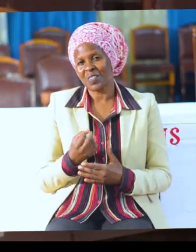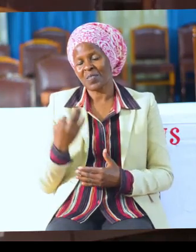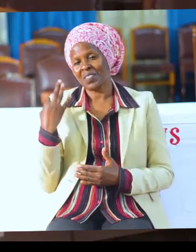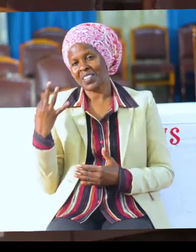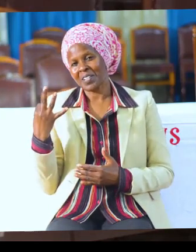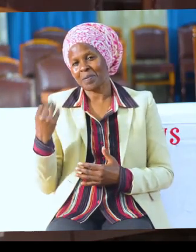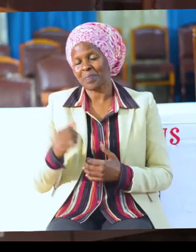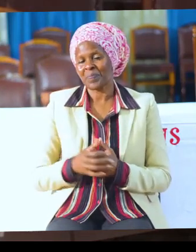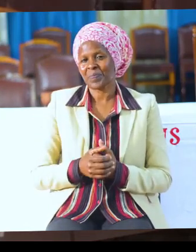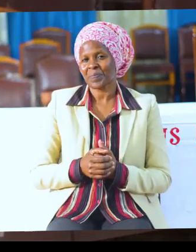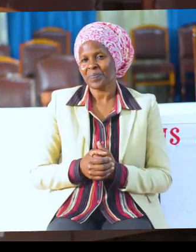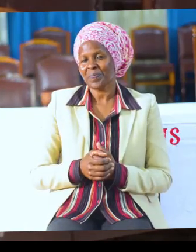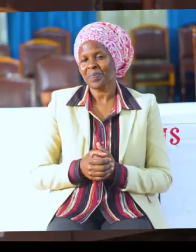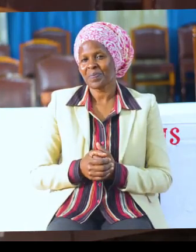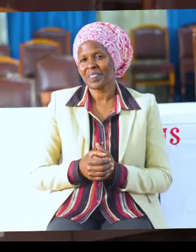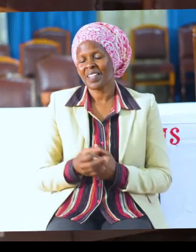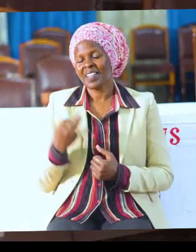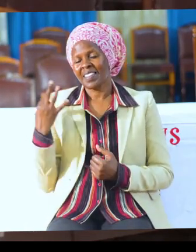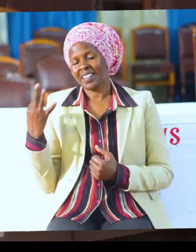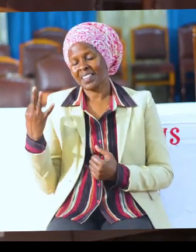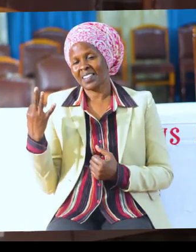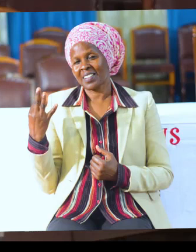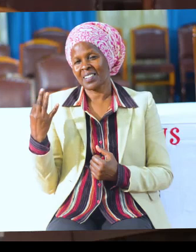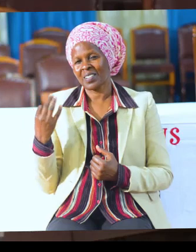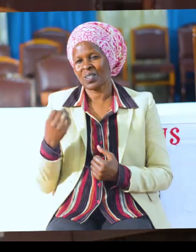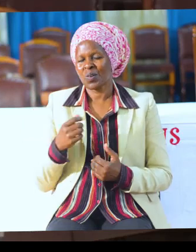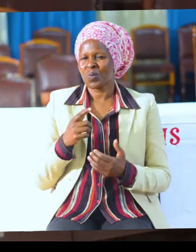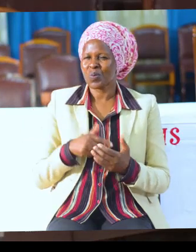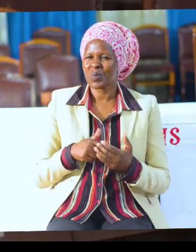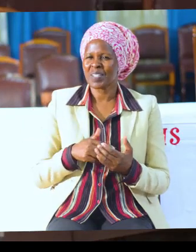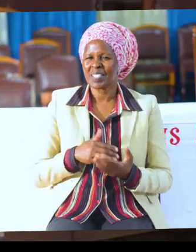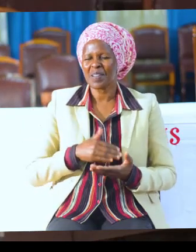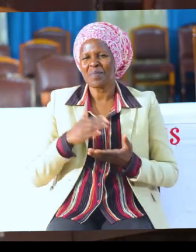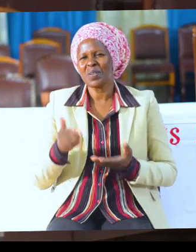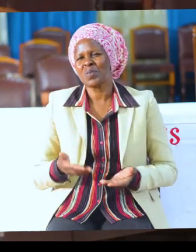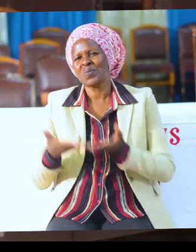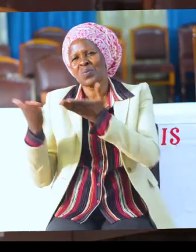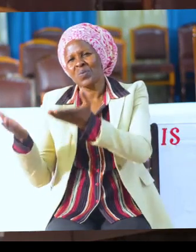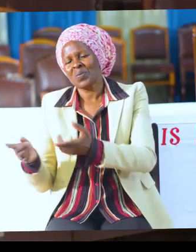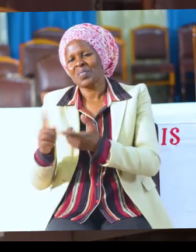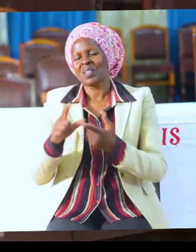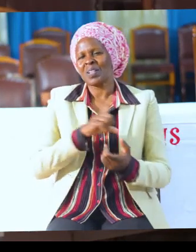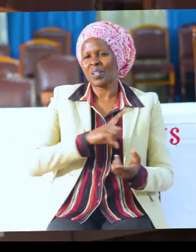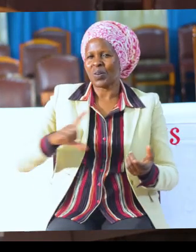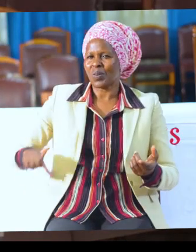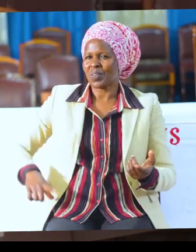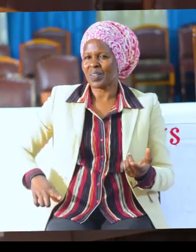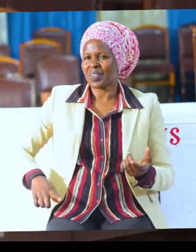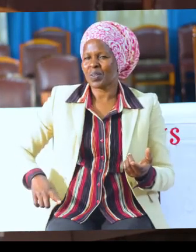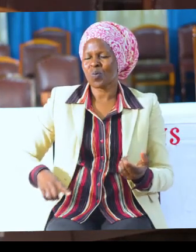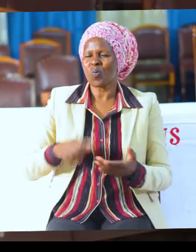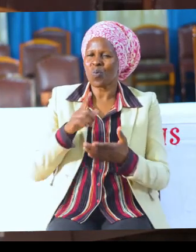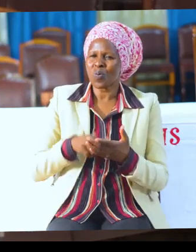Number three, you know, is the psalmist is saying, you know, what shall I render unto the Lord? What will I do to the